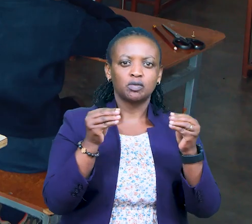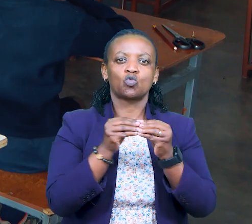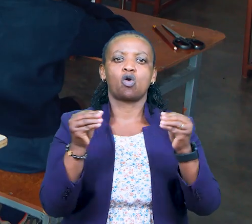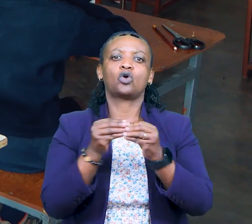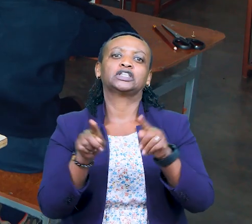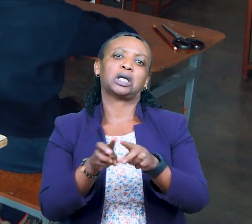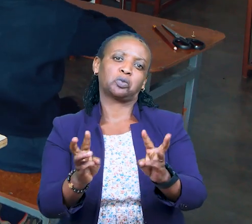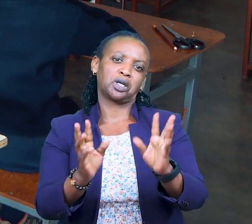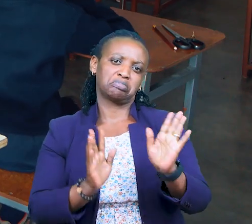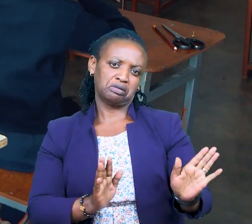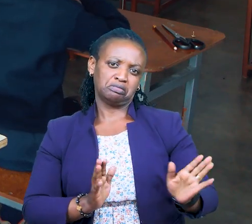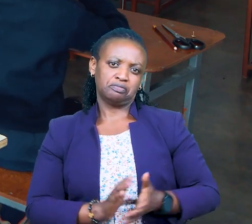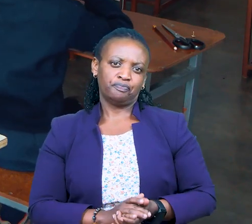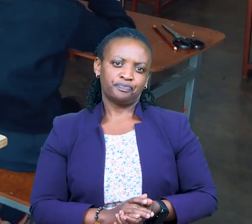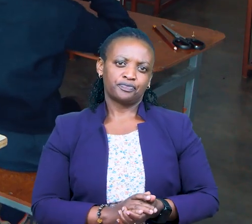other magnets.